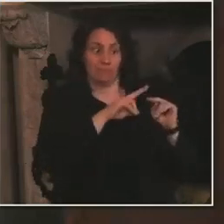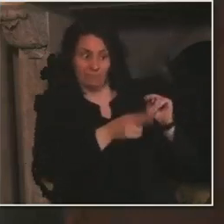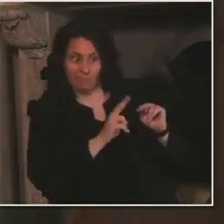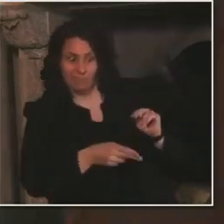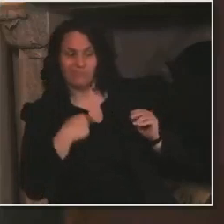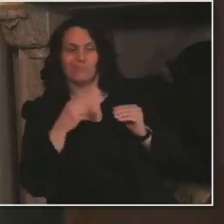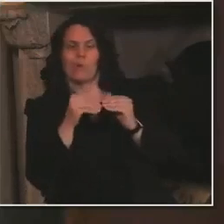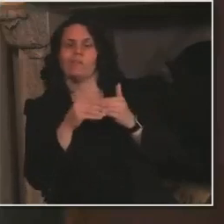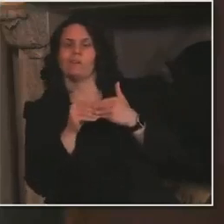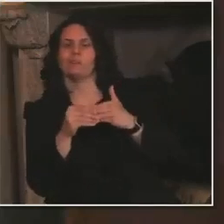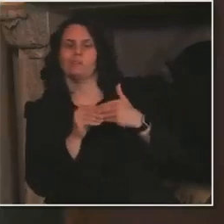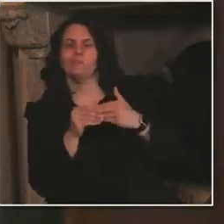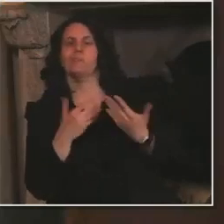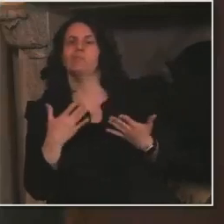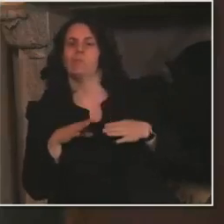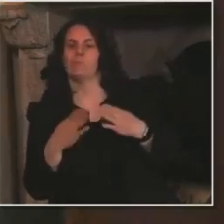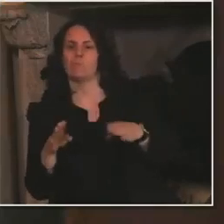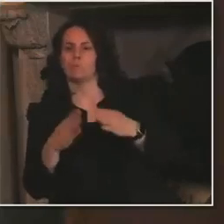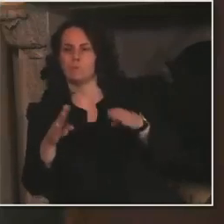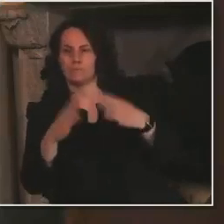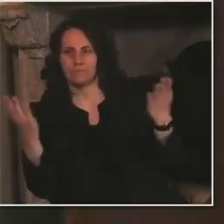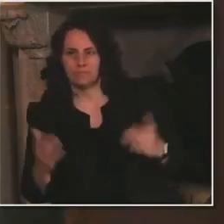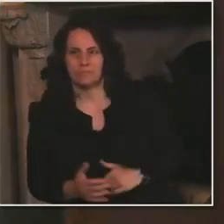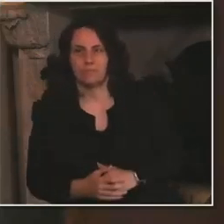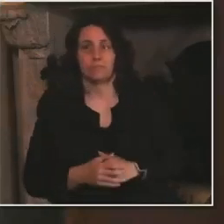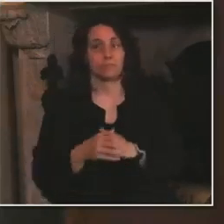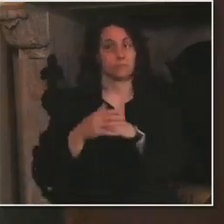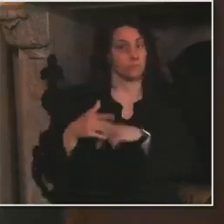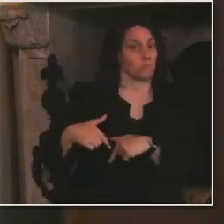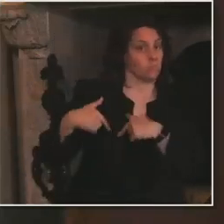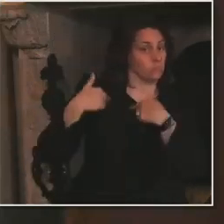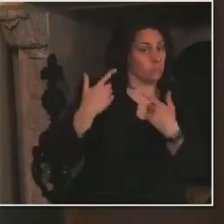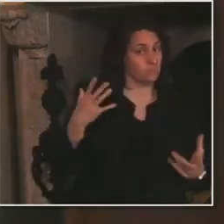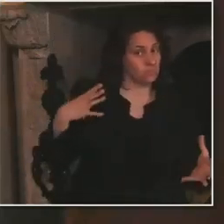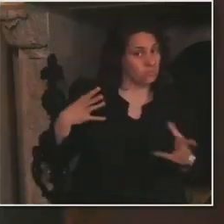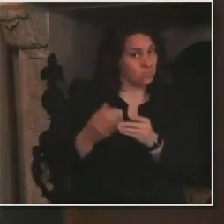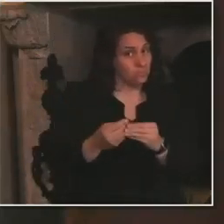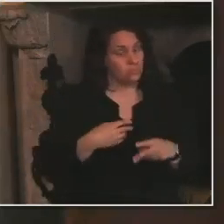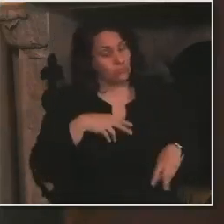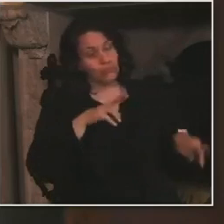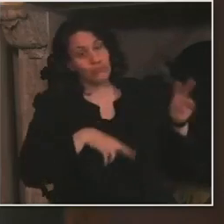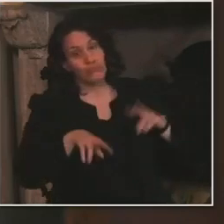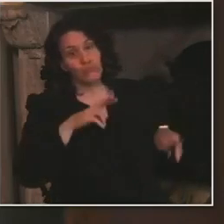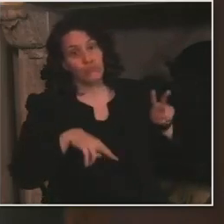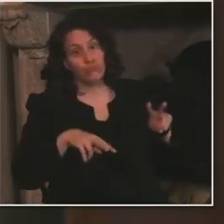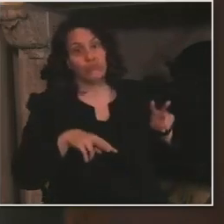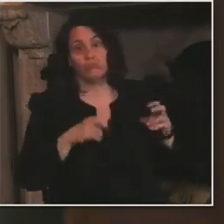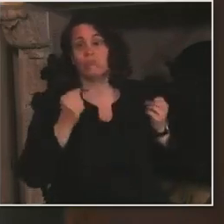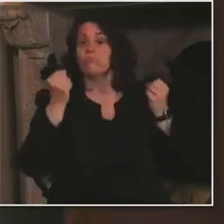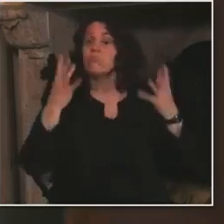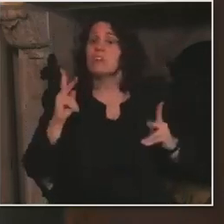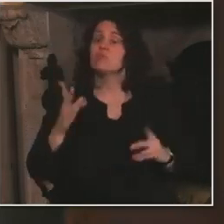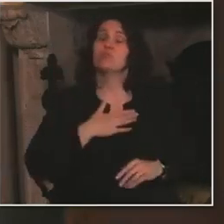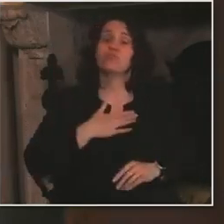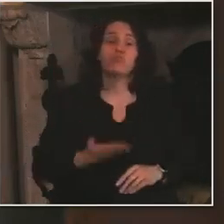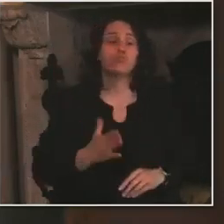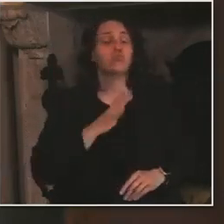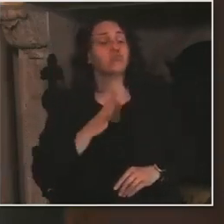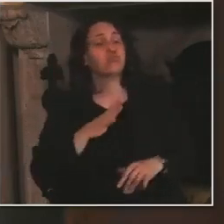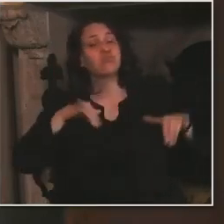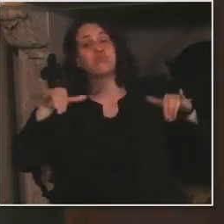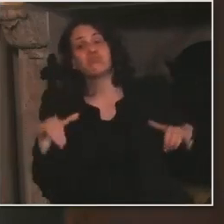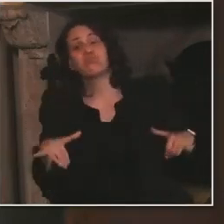while we have seen really remarkable agreement and compliance with Safer at Home, it'll show up in the data if we're